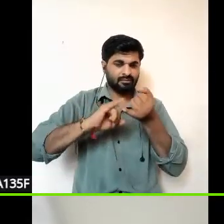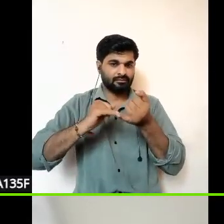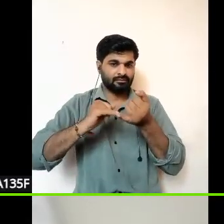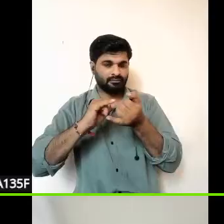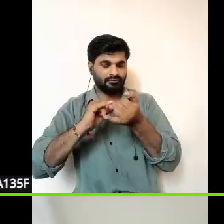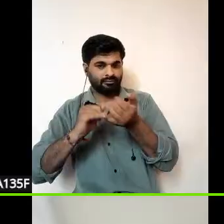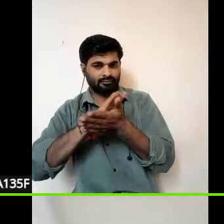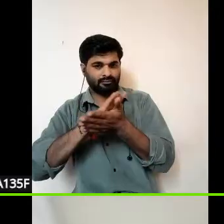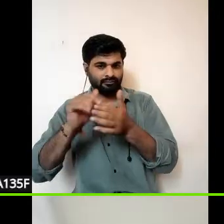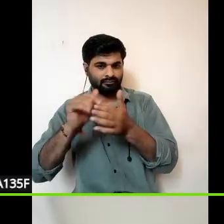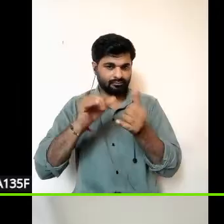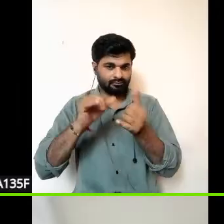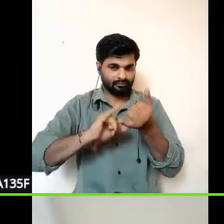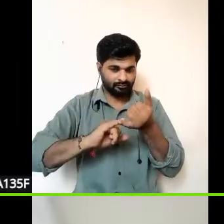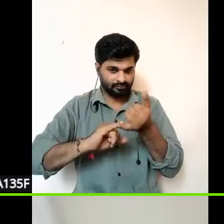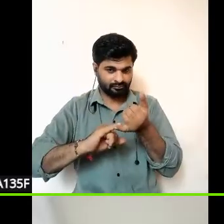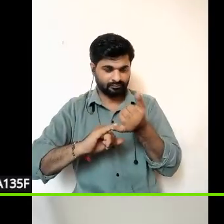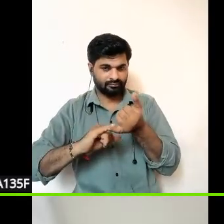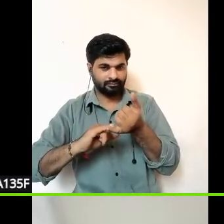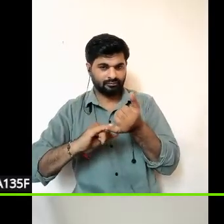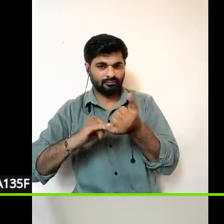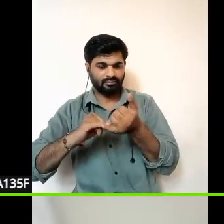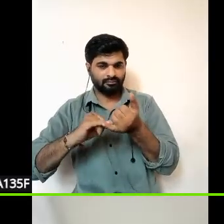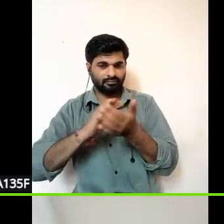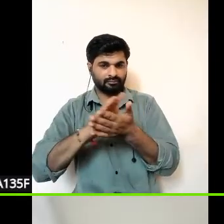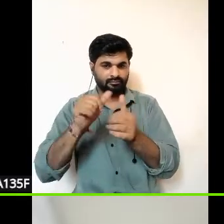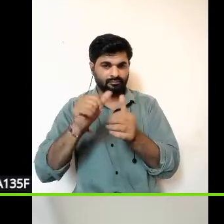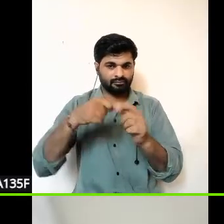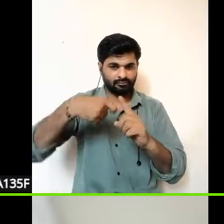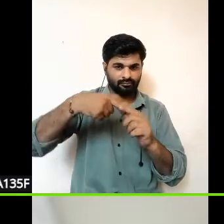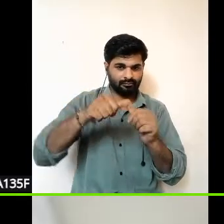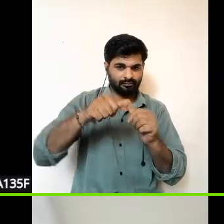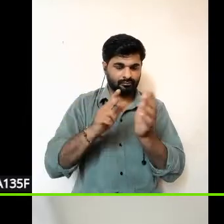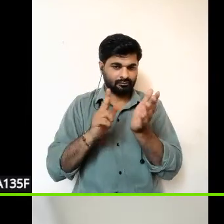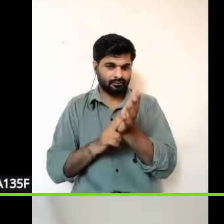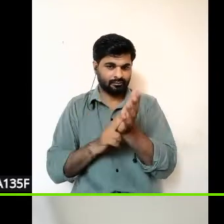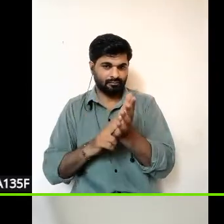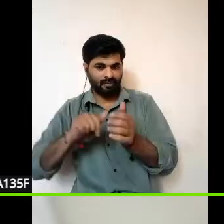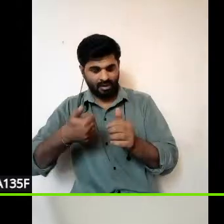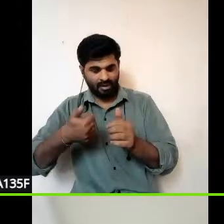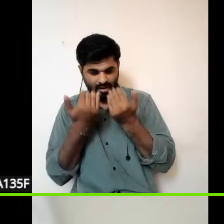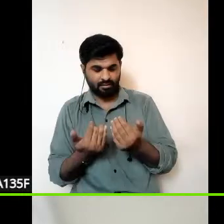Shashank to give a brief overview of where we are right now.